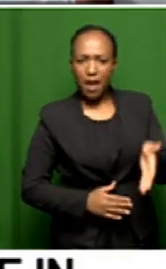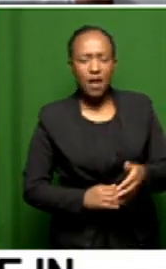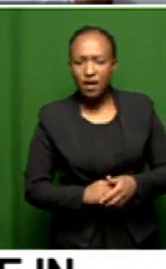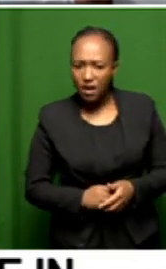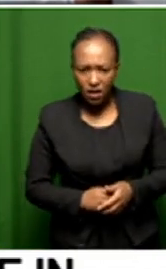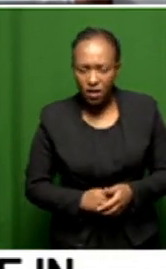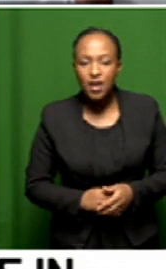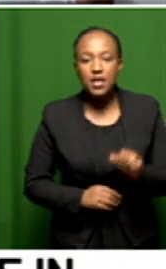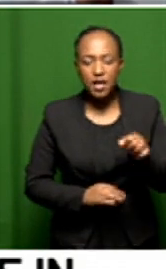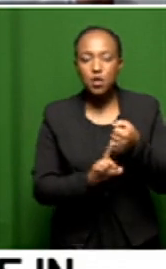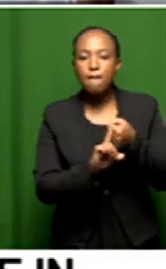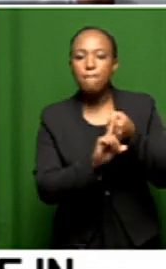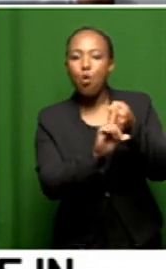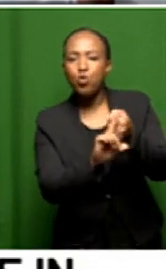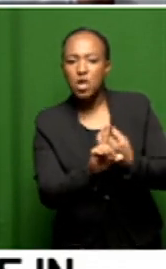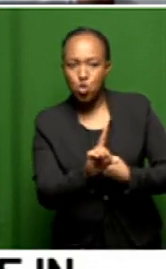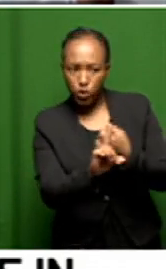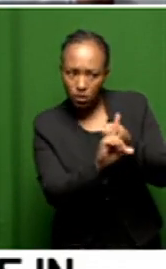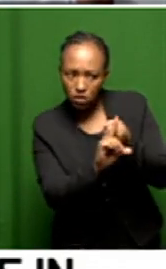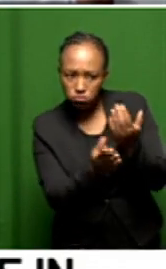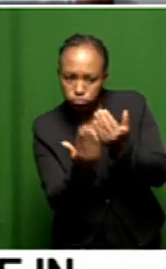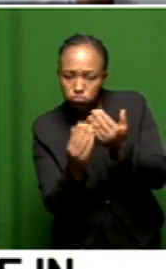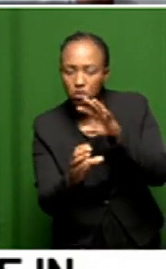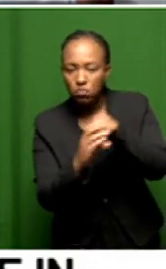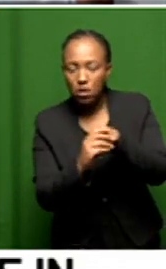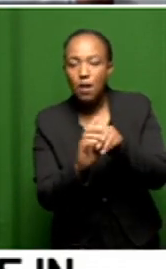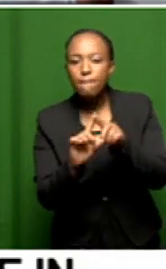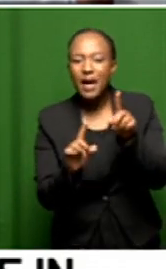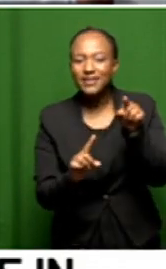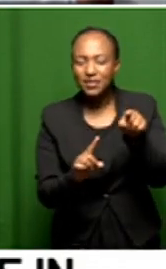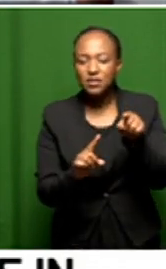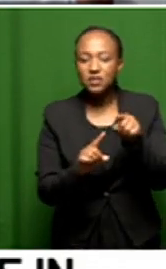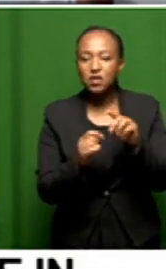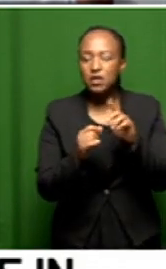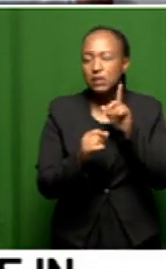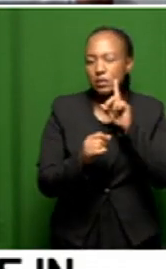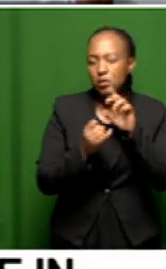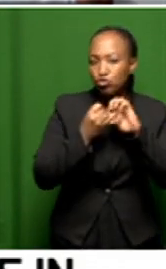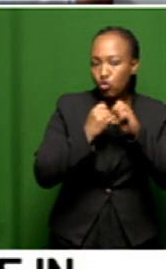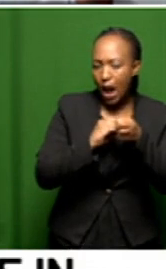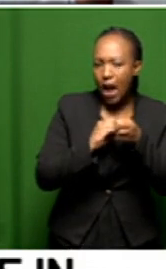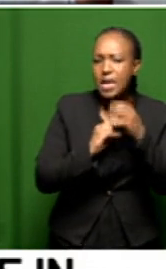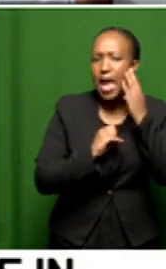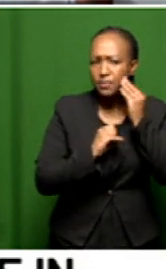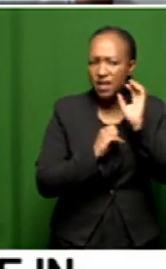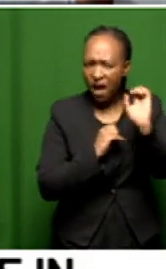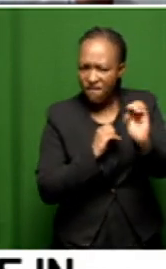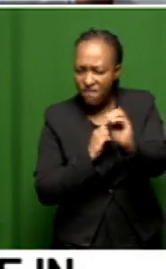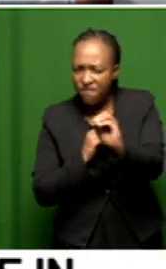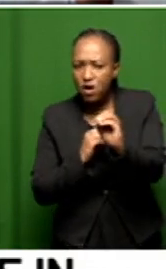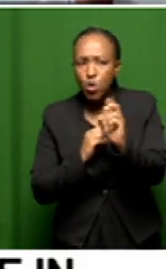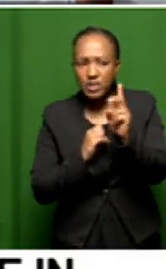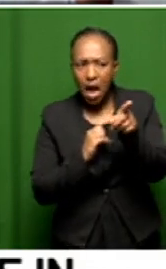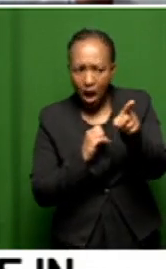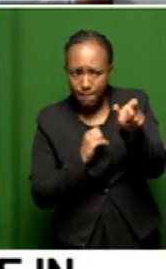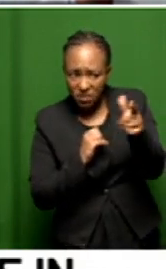are pushing youths, but we are not pushing them solely on the basis or card of youth, but it's tried, tested individuals that we see, if they can get into